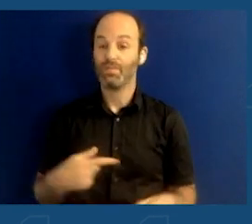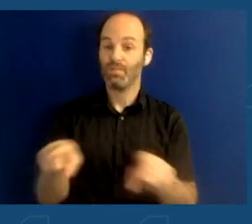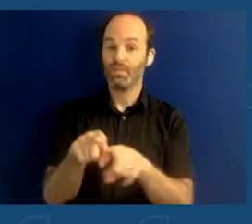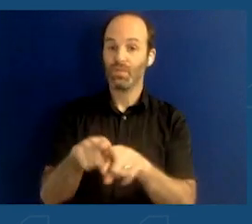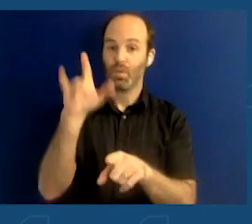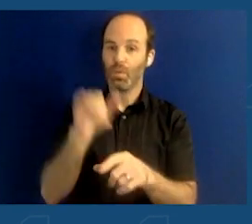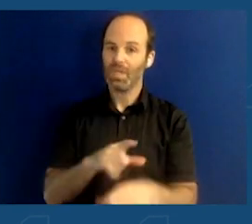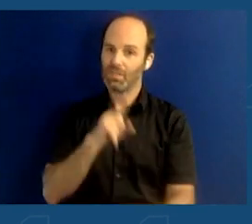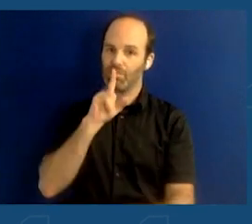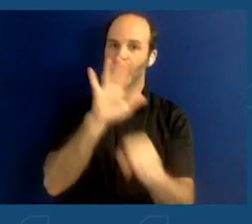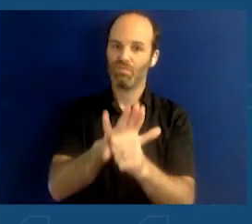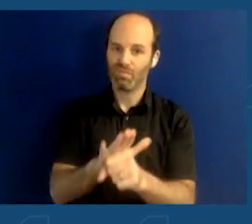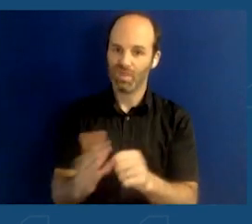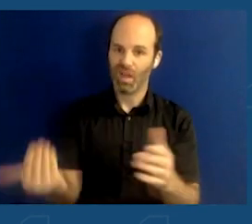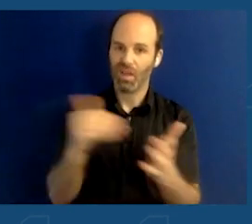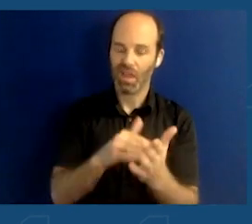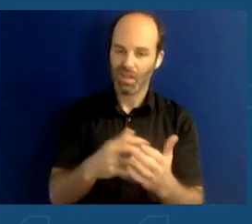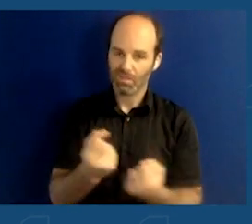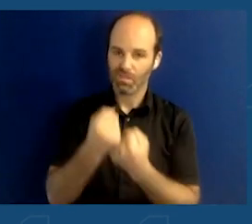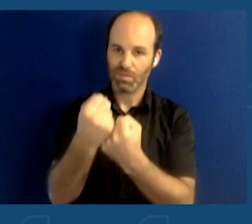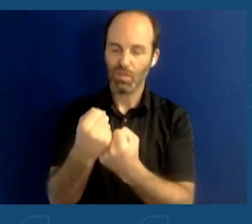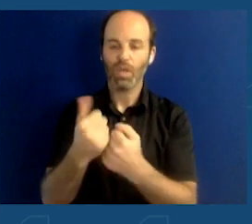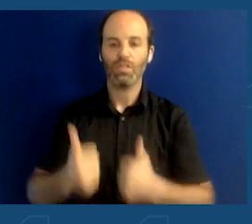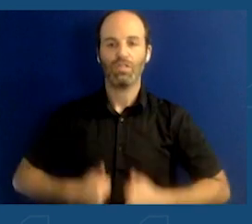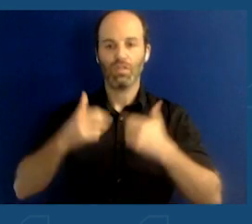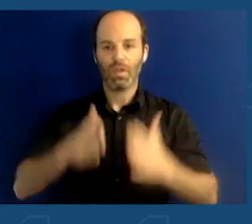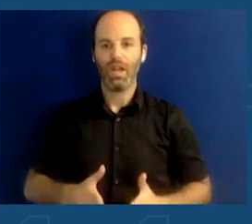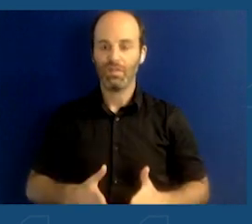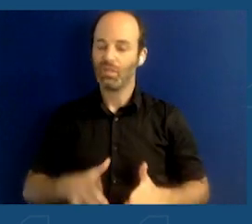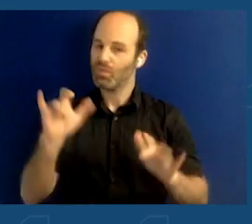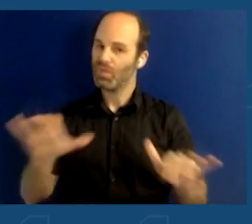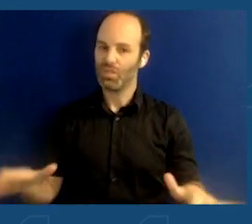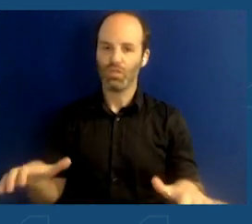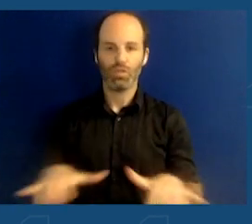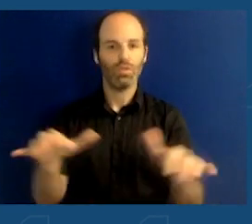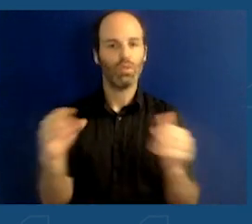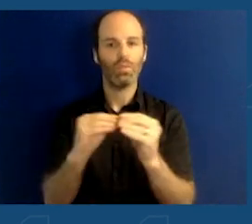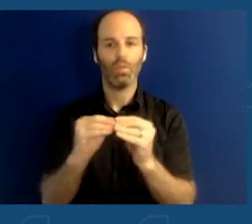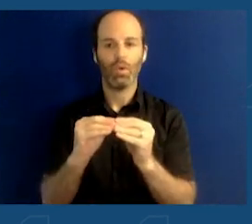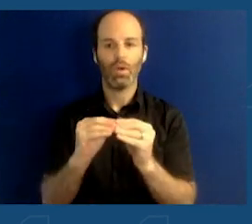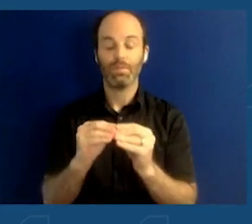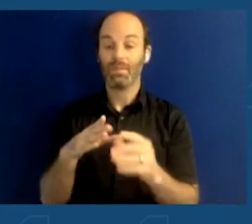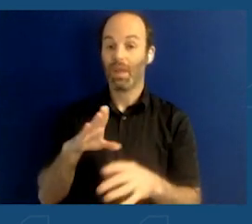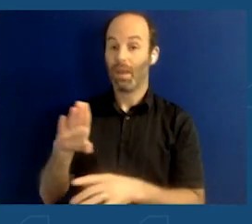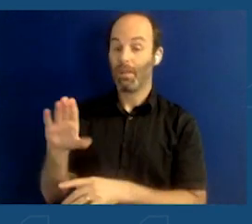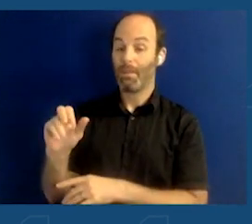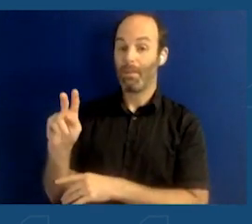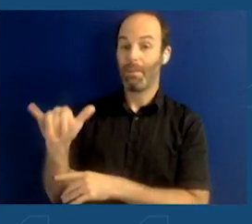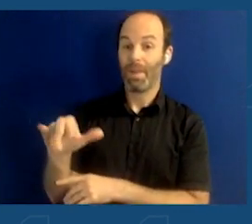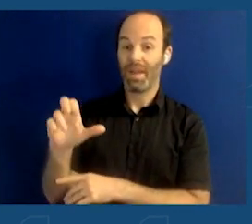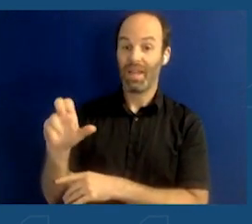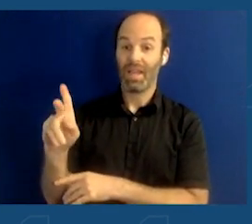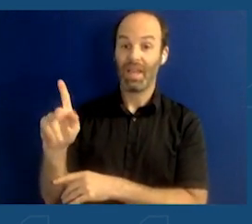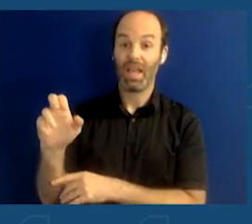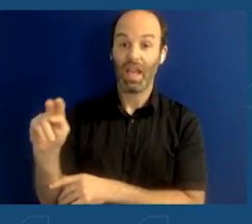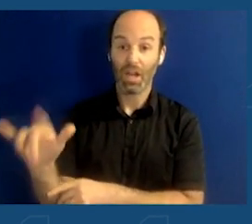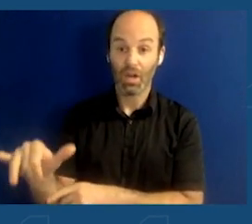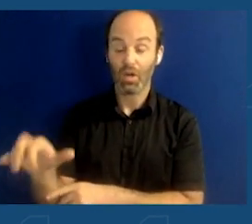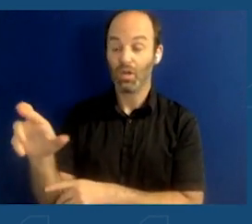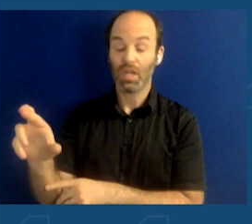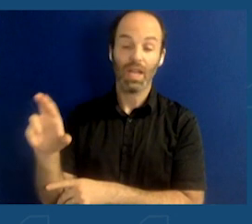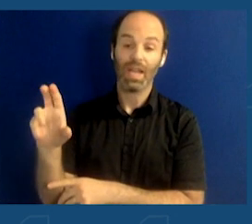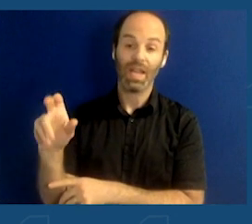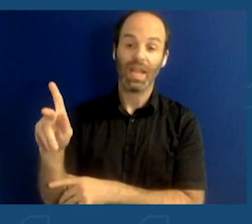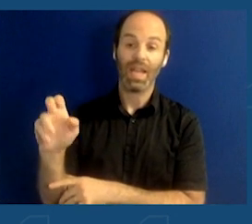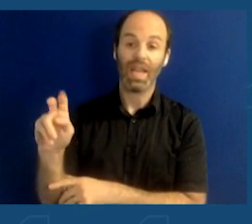ourselves to the survivors. We need to do more. And I was at a luncheon with Kathy Kenner. We listened to the voices of Holocaust survivors, and I was struck by a